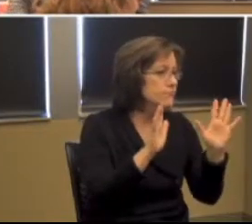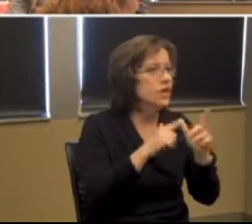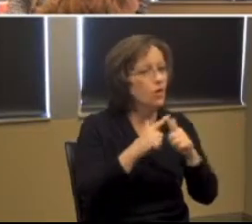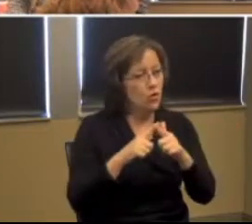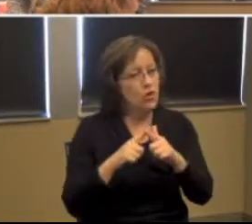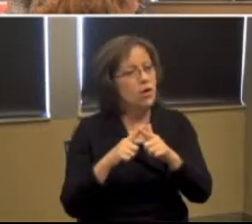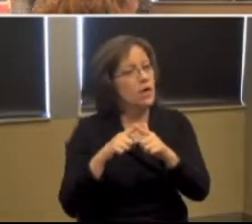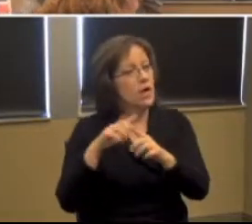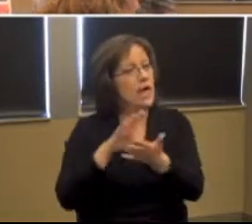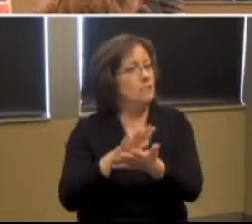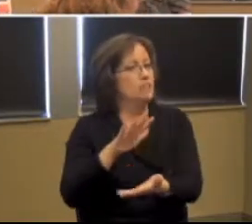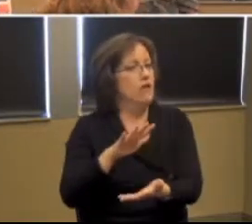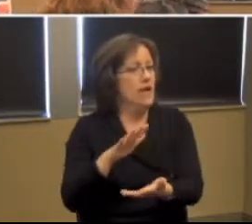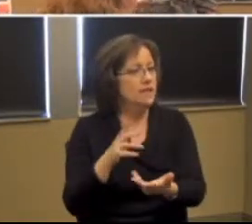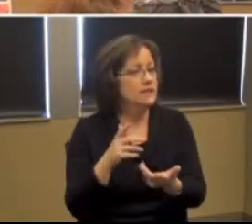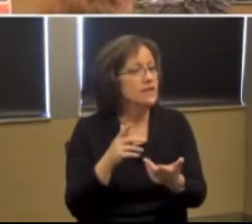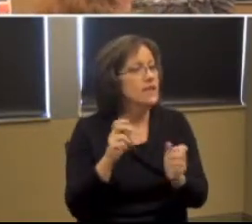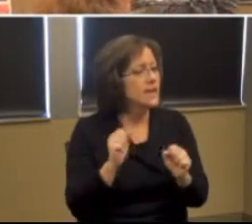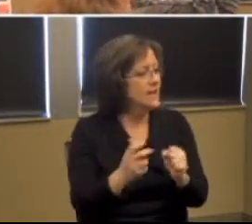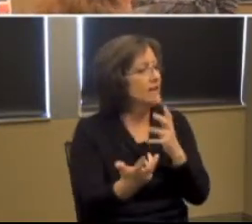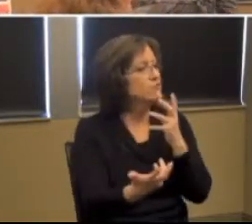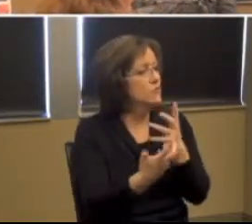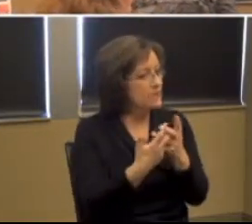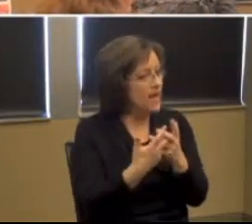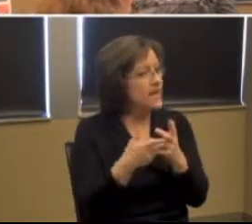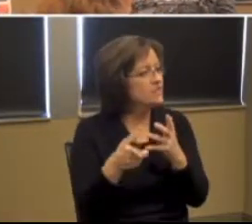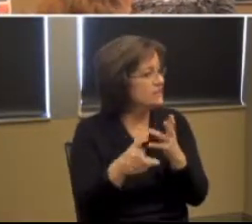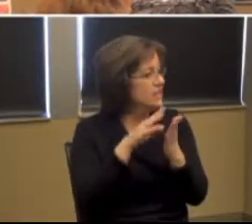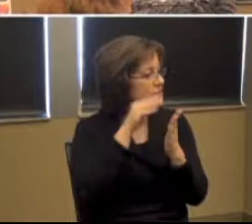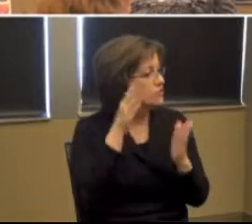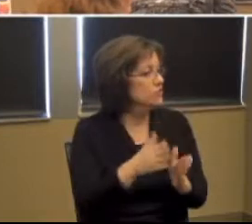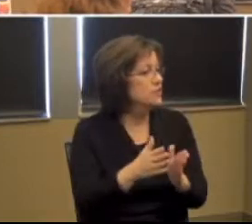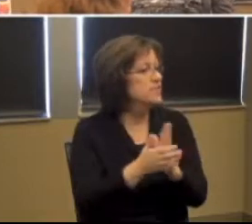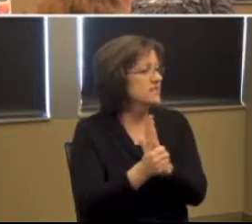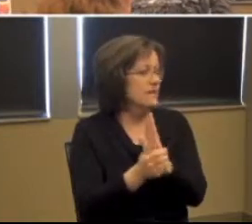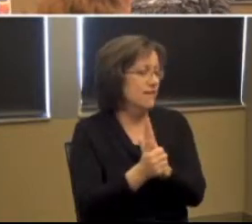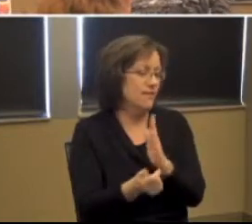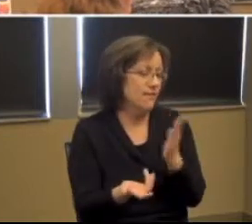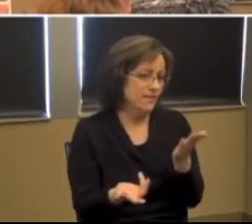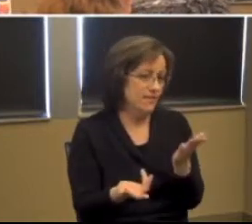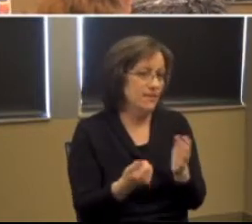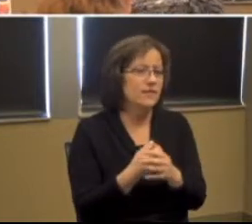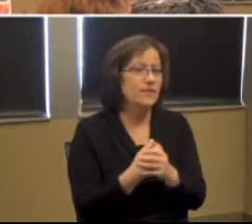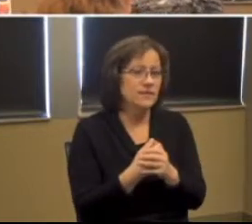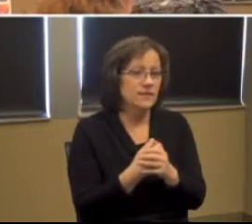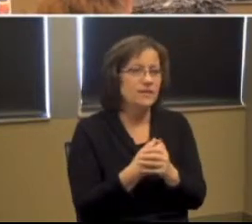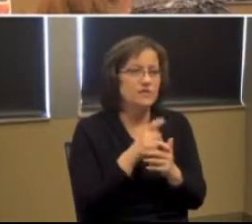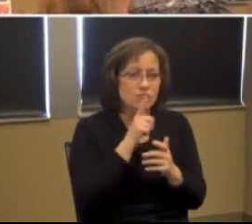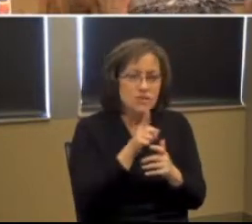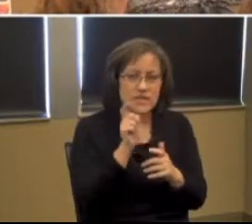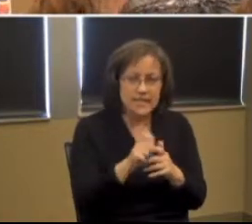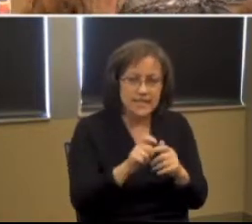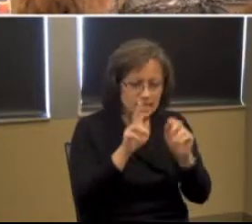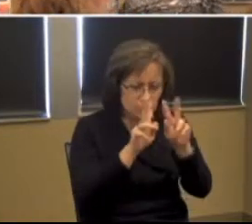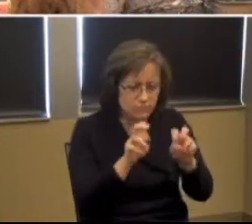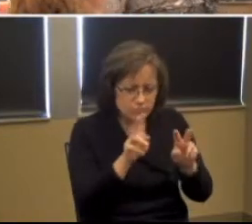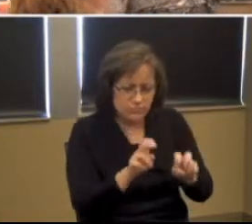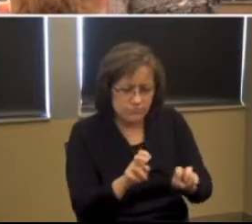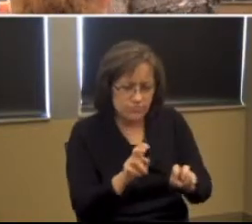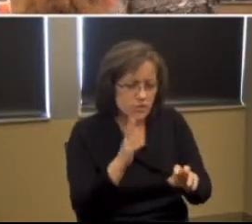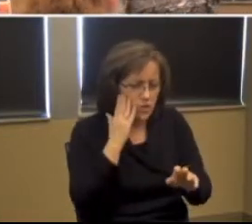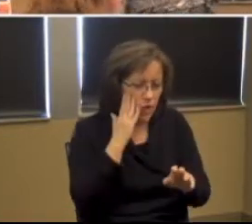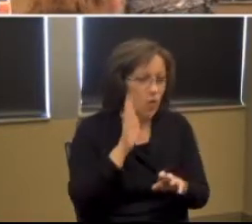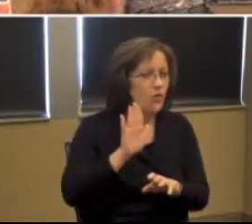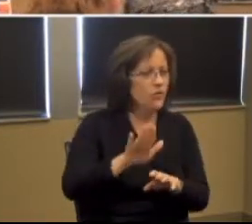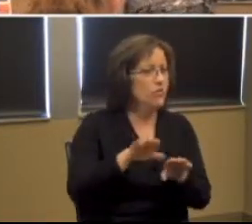to align with the skills of the student using the system. So you have to really look at where that student